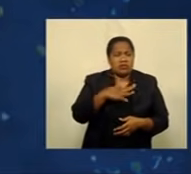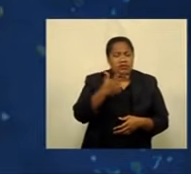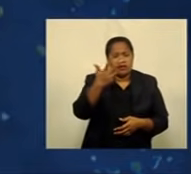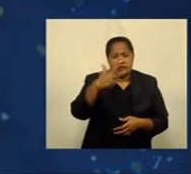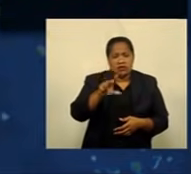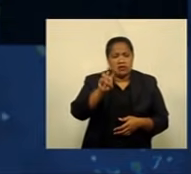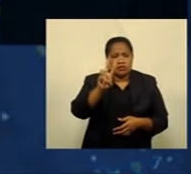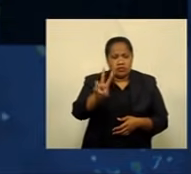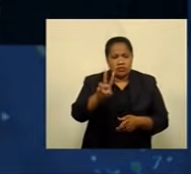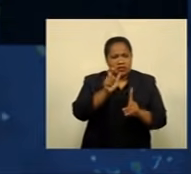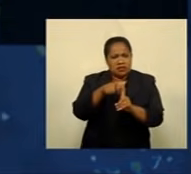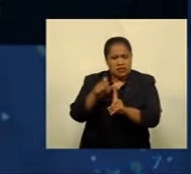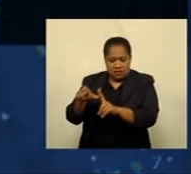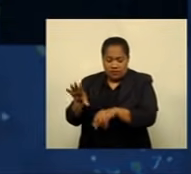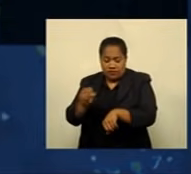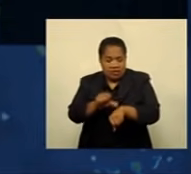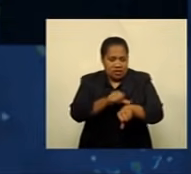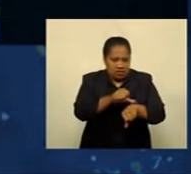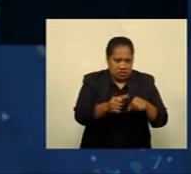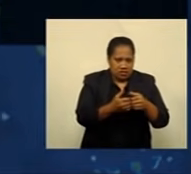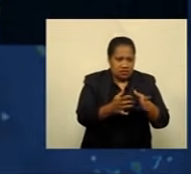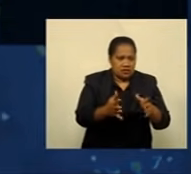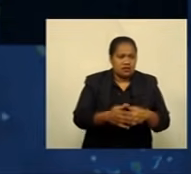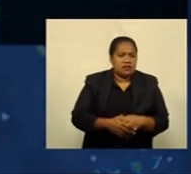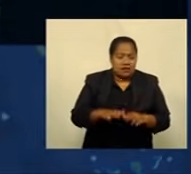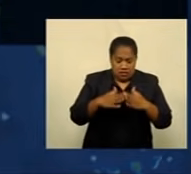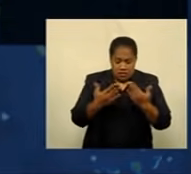19,282 cases since April of this year. There are now